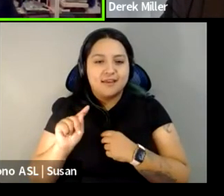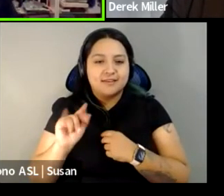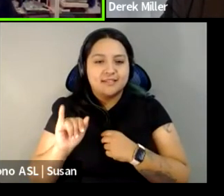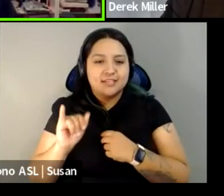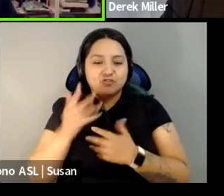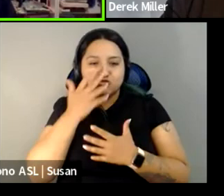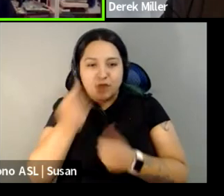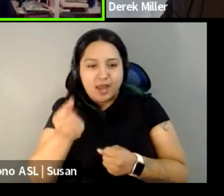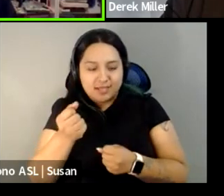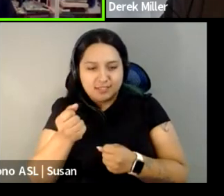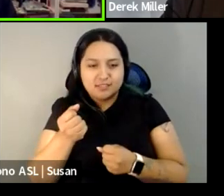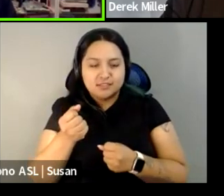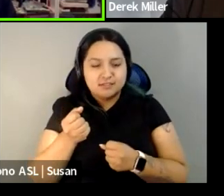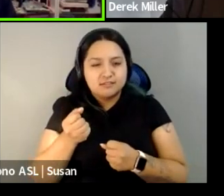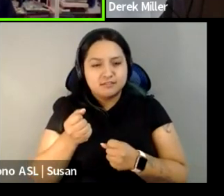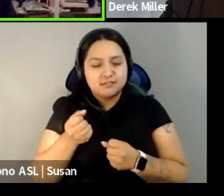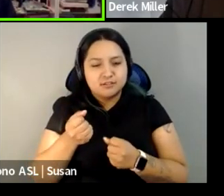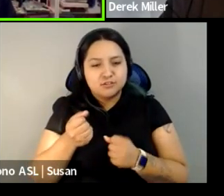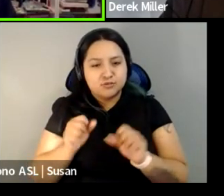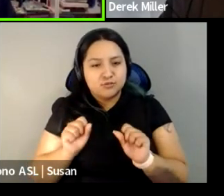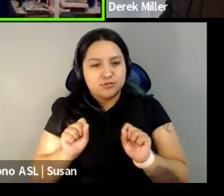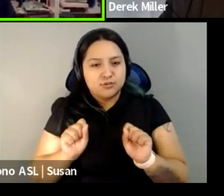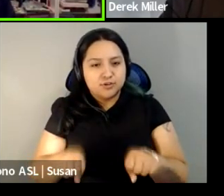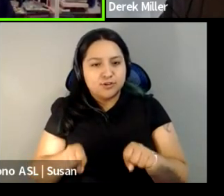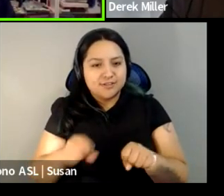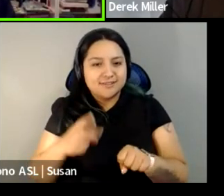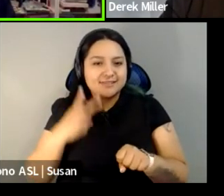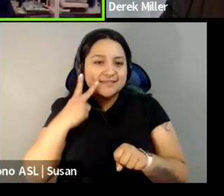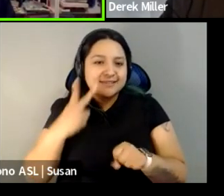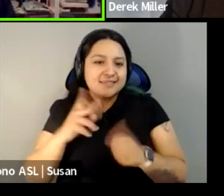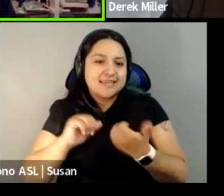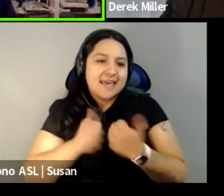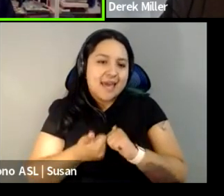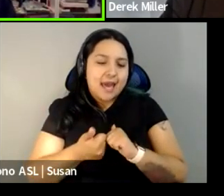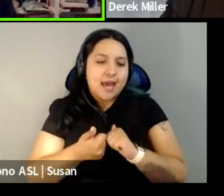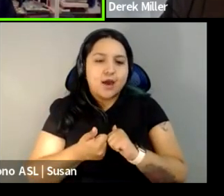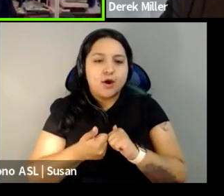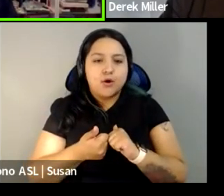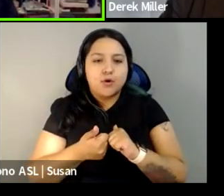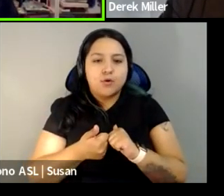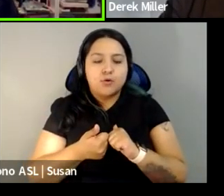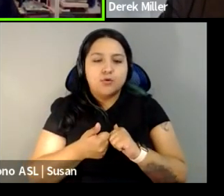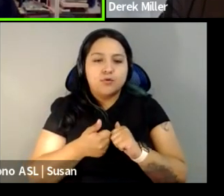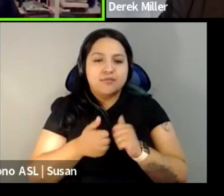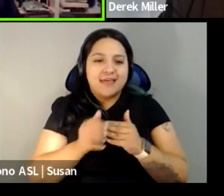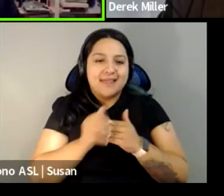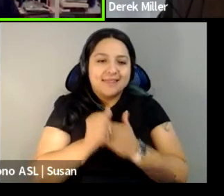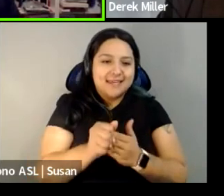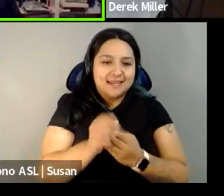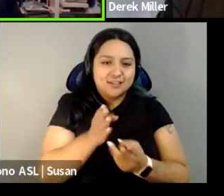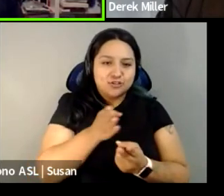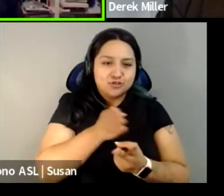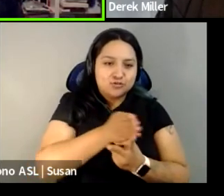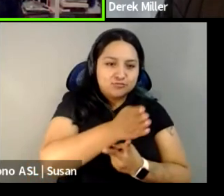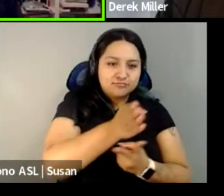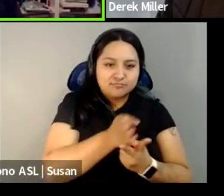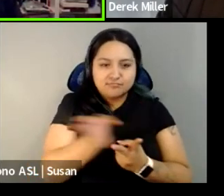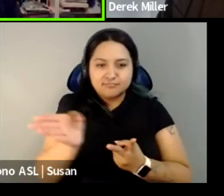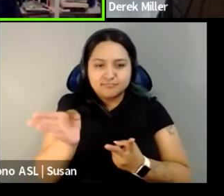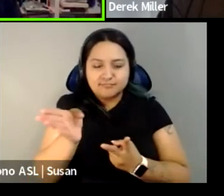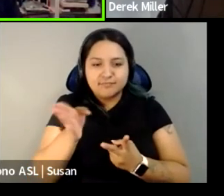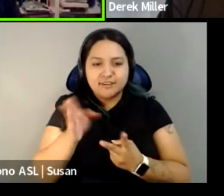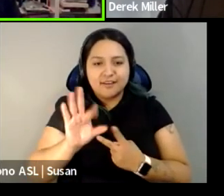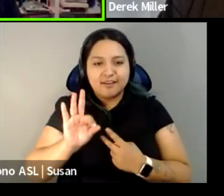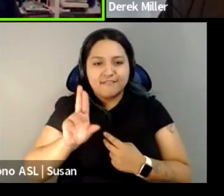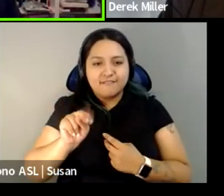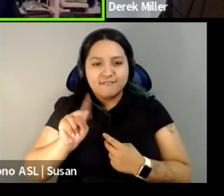how arguments often give way to either skepticism or fundamentalism. What really strikes me about